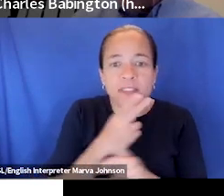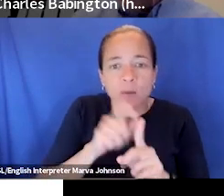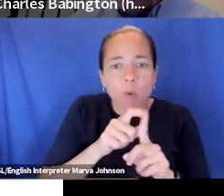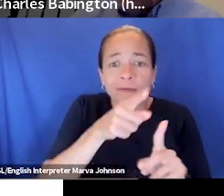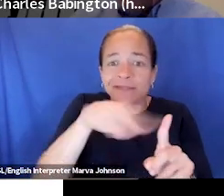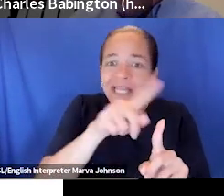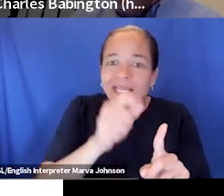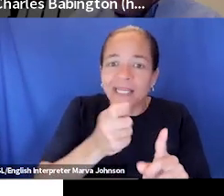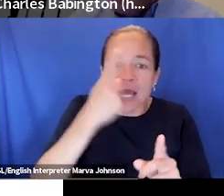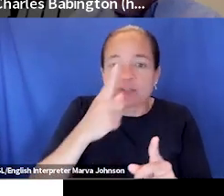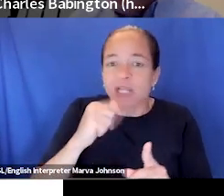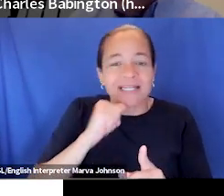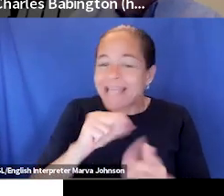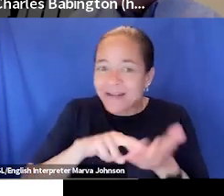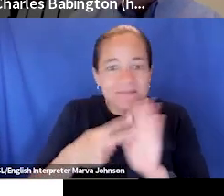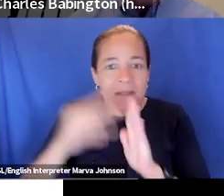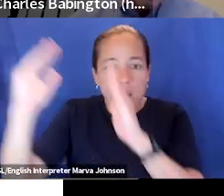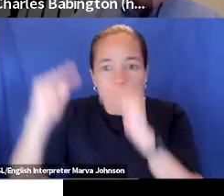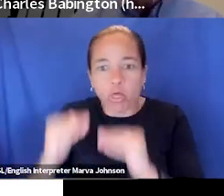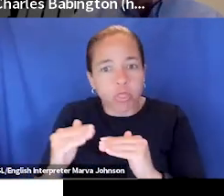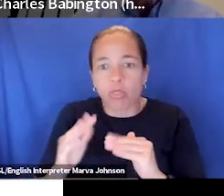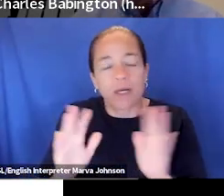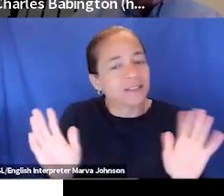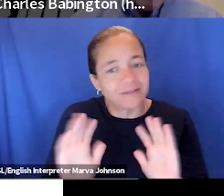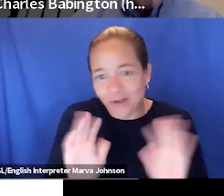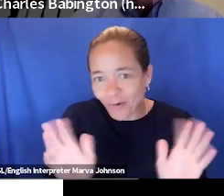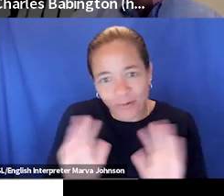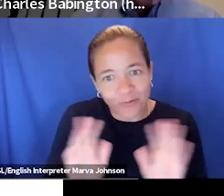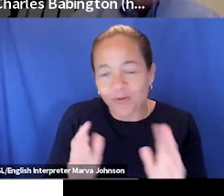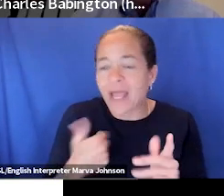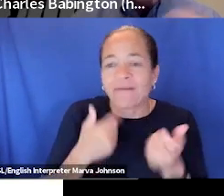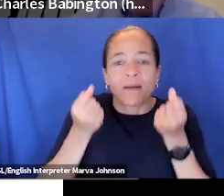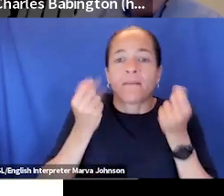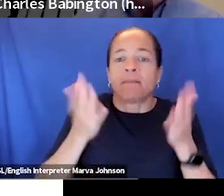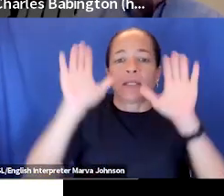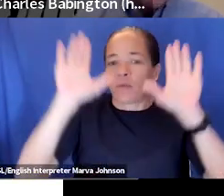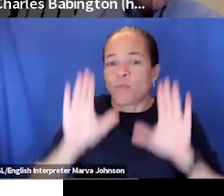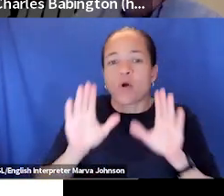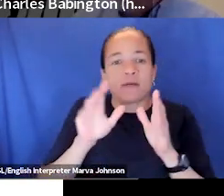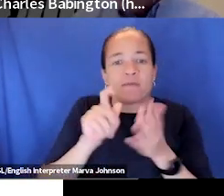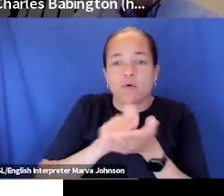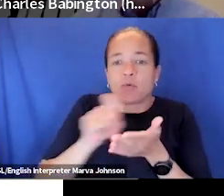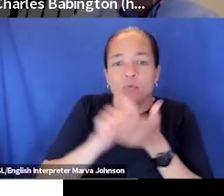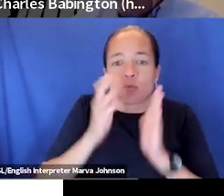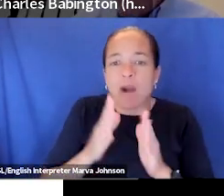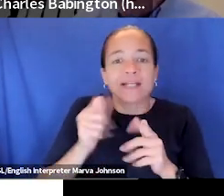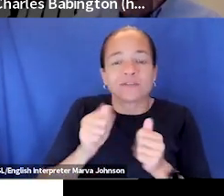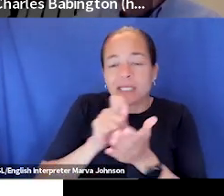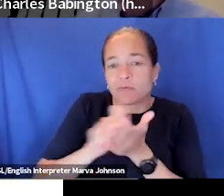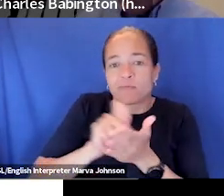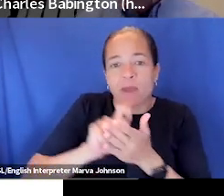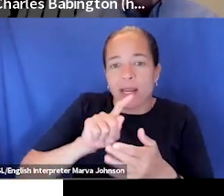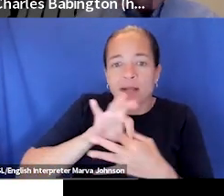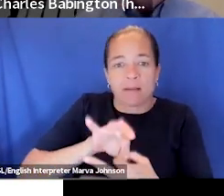There are many great writers who write about science and complicated issues who are wonderful